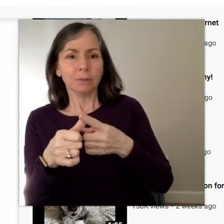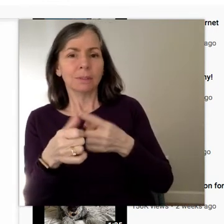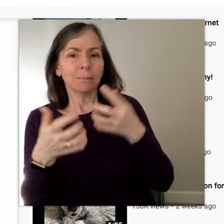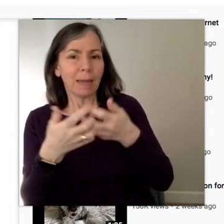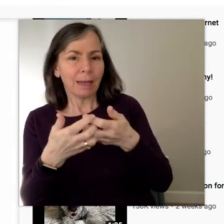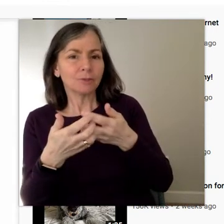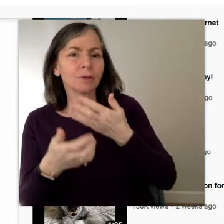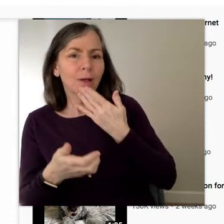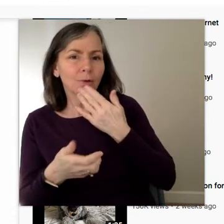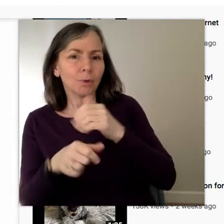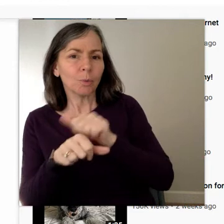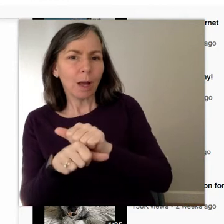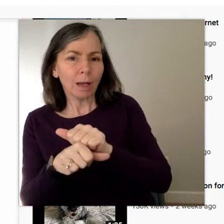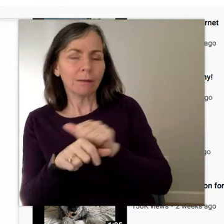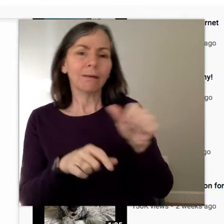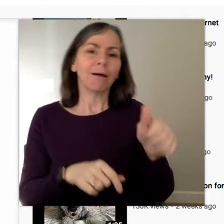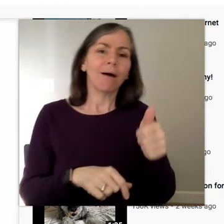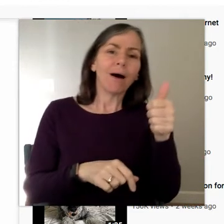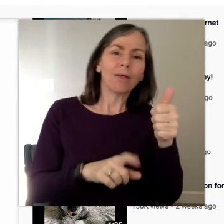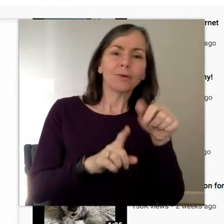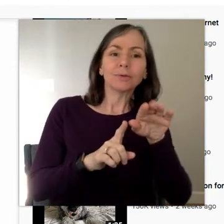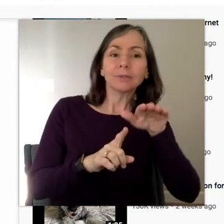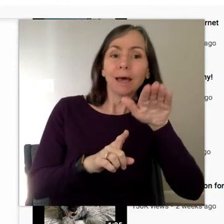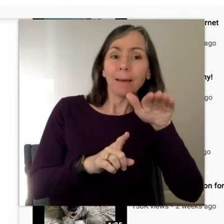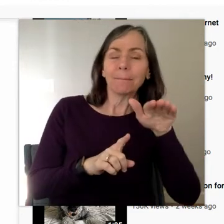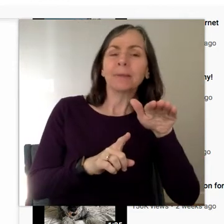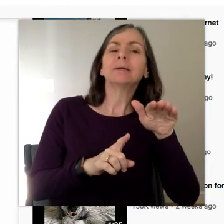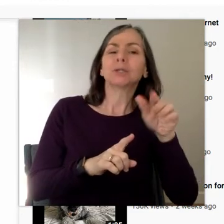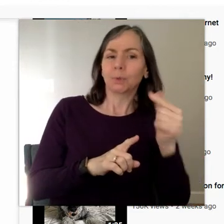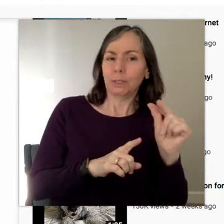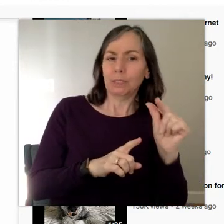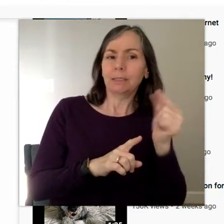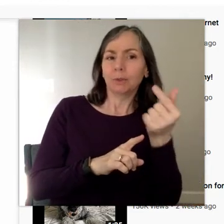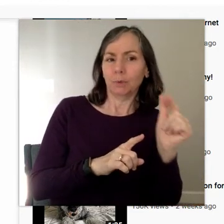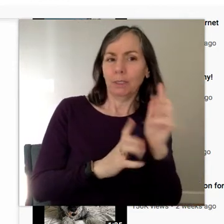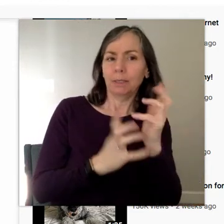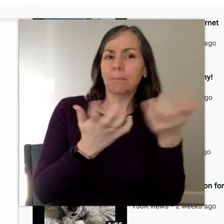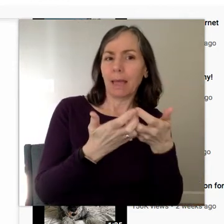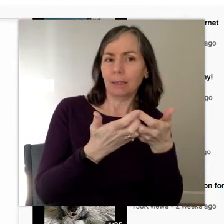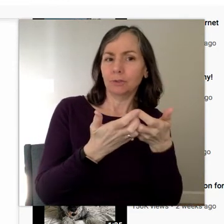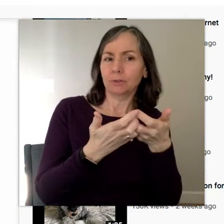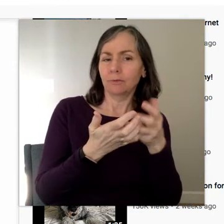Both can blend in or camouflage with their environment.